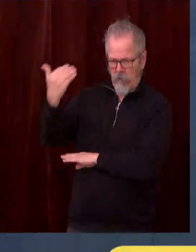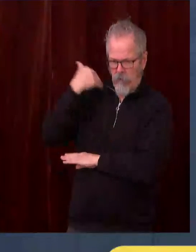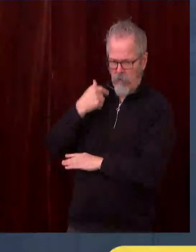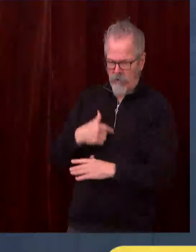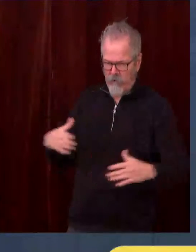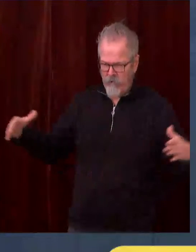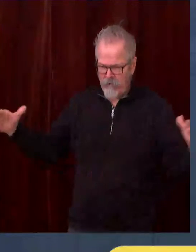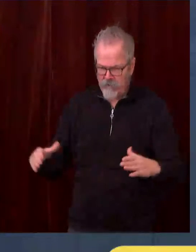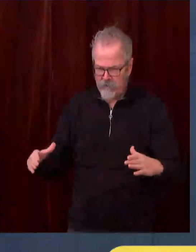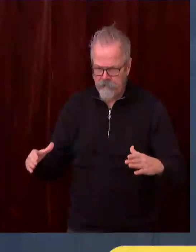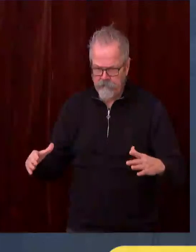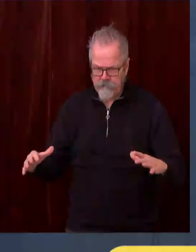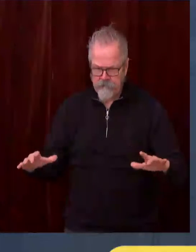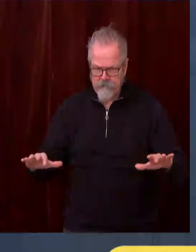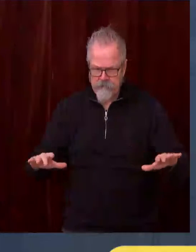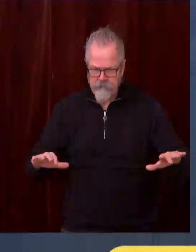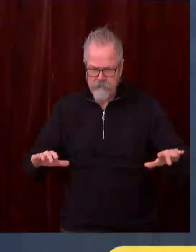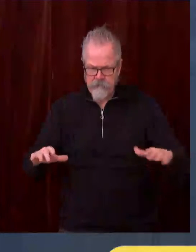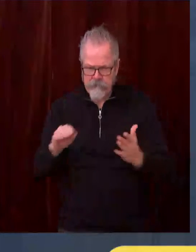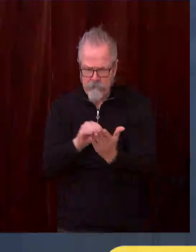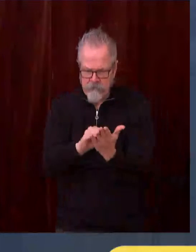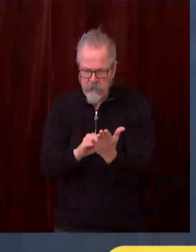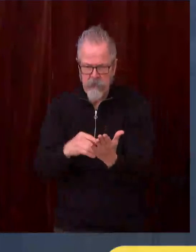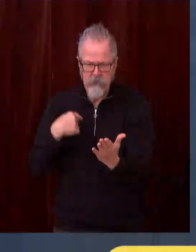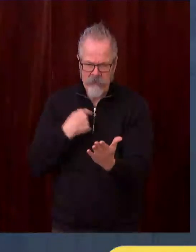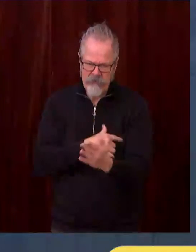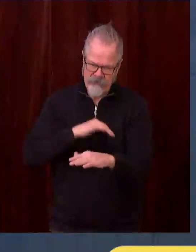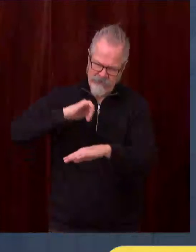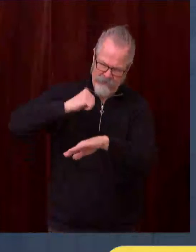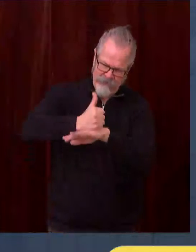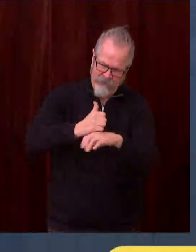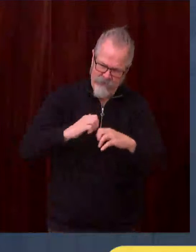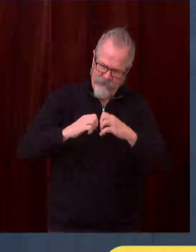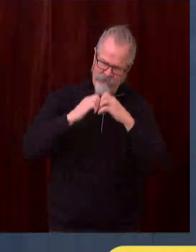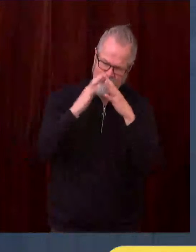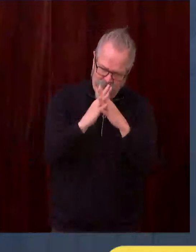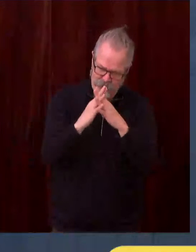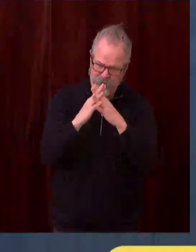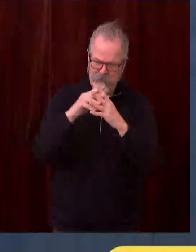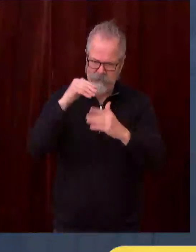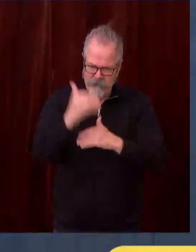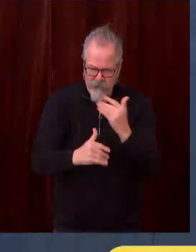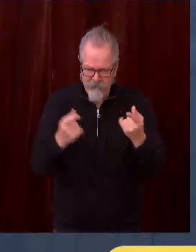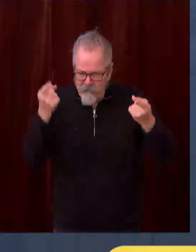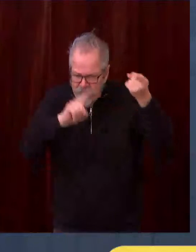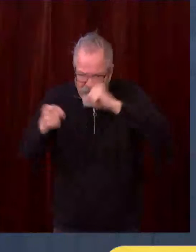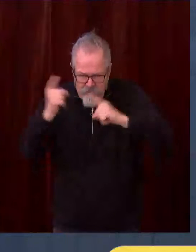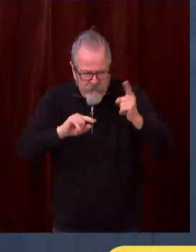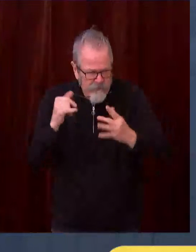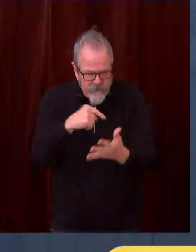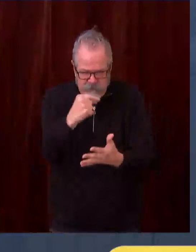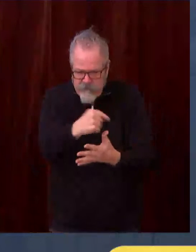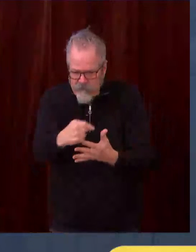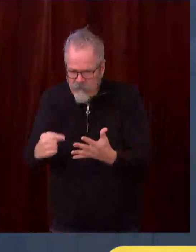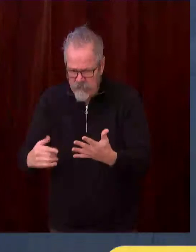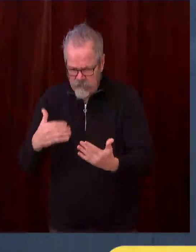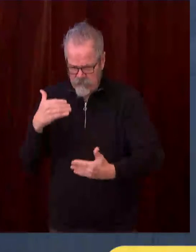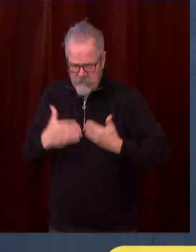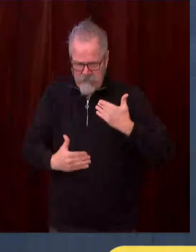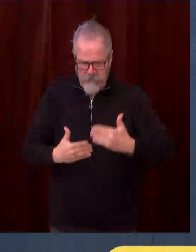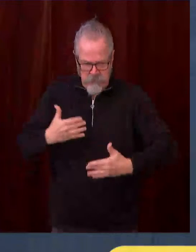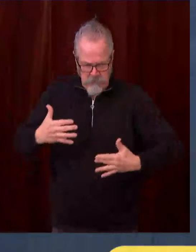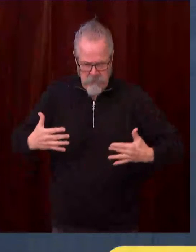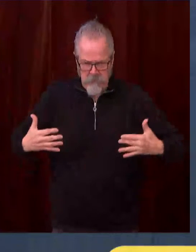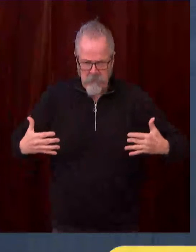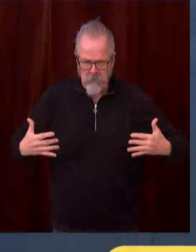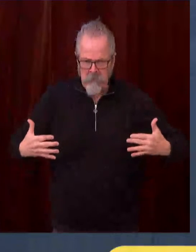out what our processes would be. As you mentioned earlier, it was a 17-member group